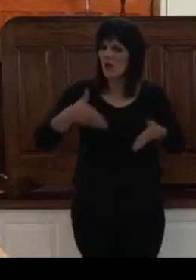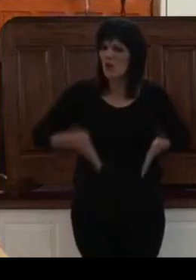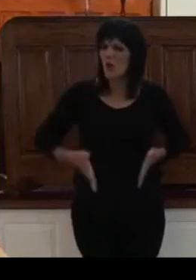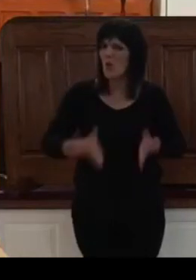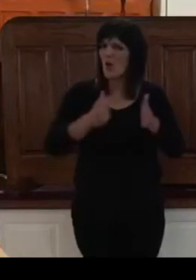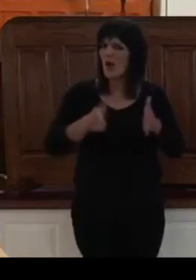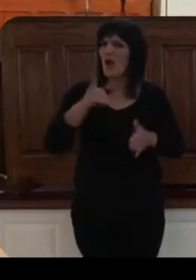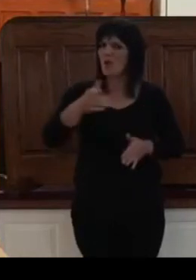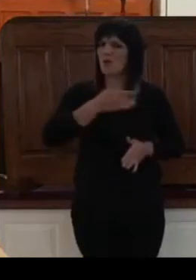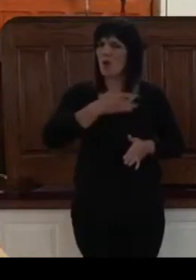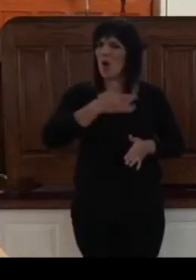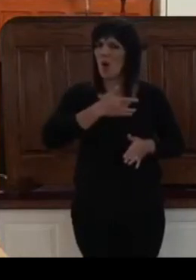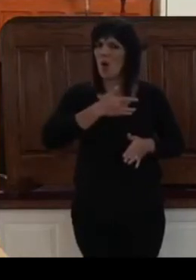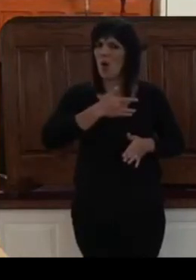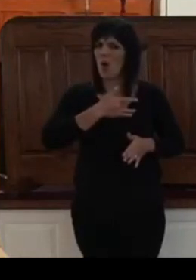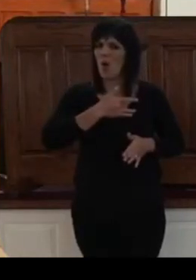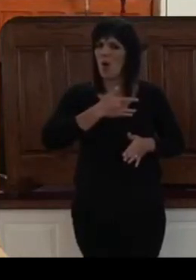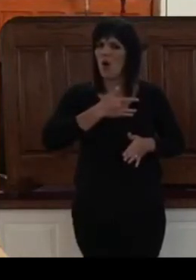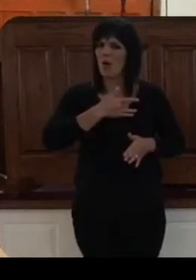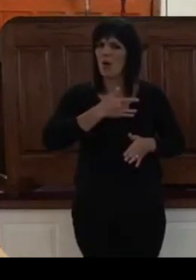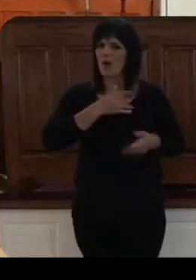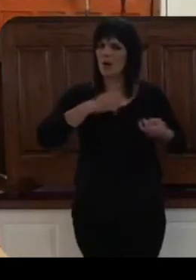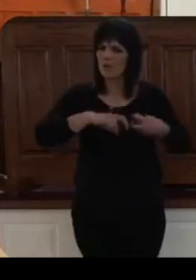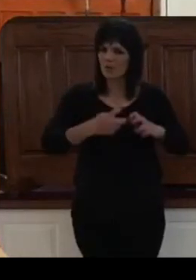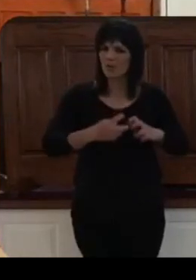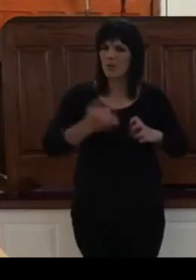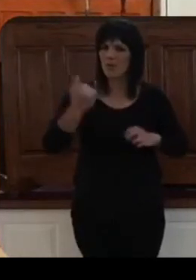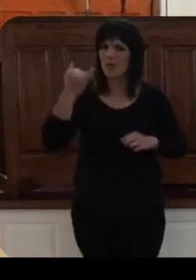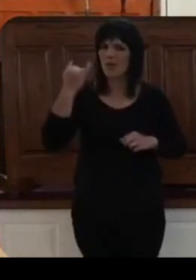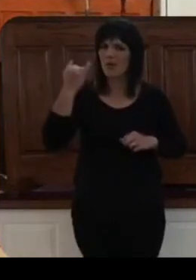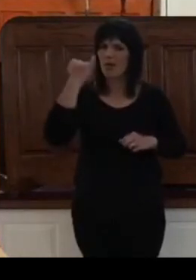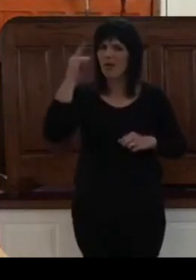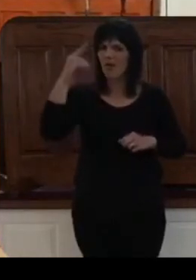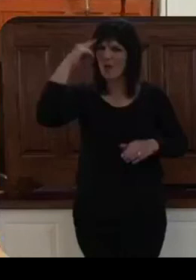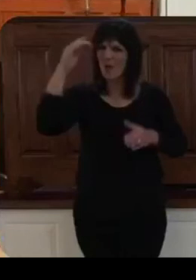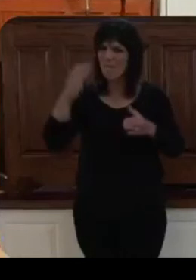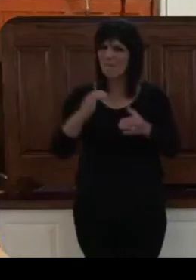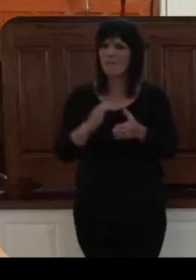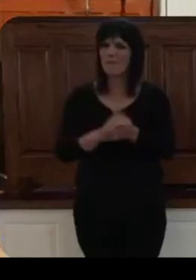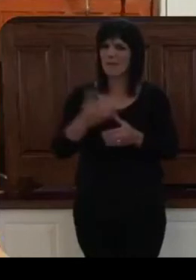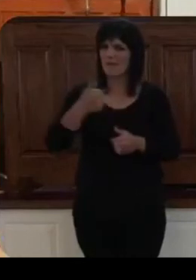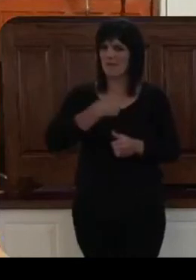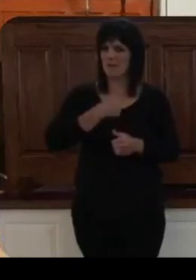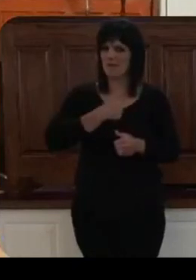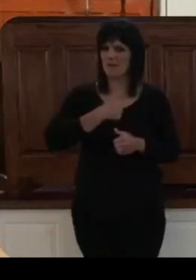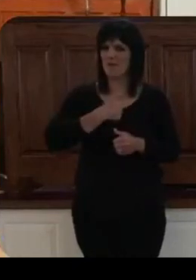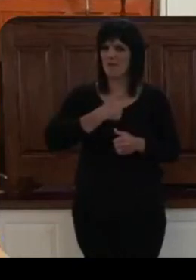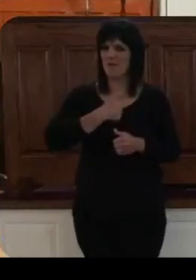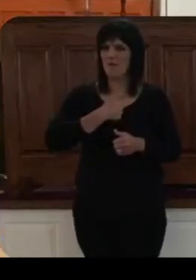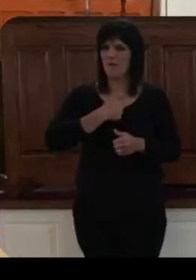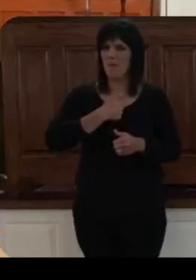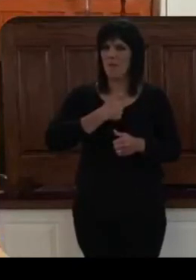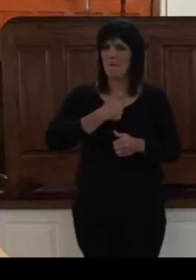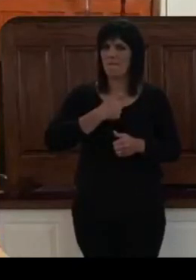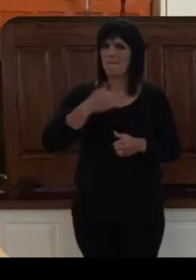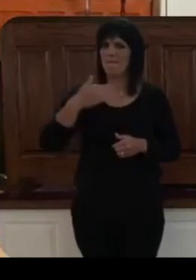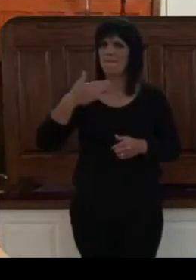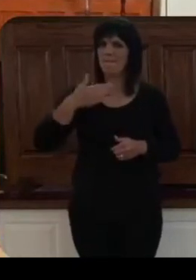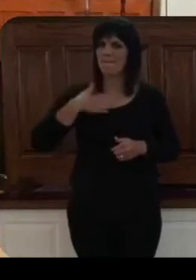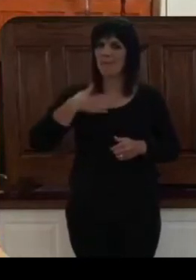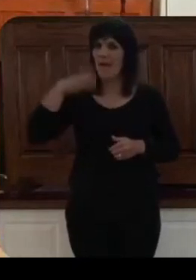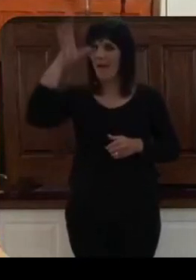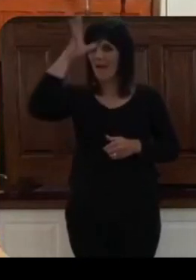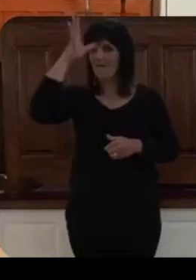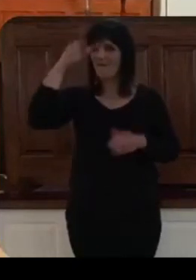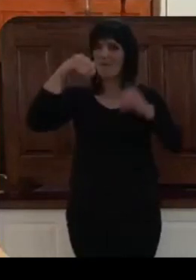"You believe in God, believe also in me. My Father's house has many rooms. If it were not so, would I have told you that I'm going to prepare a